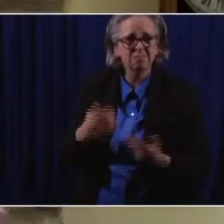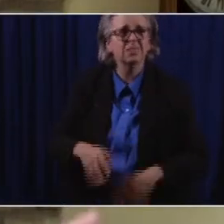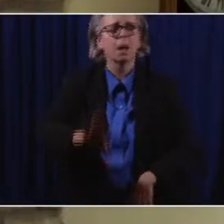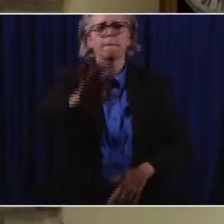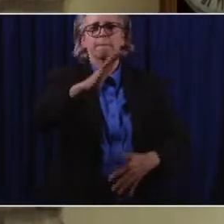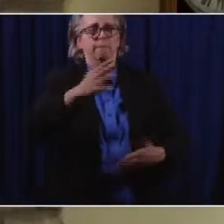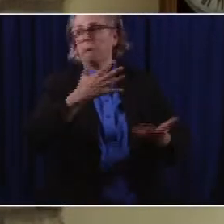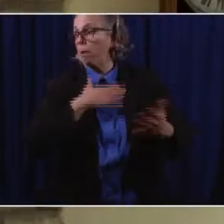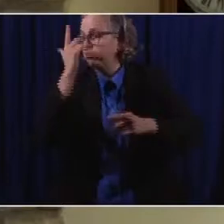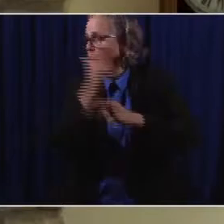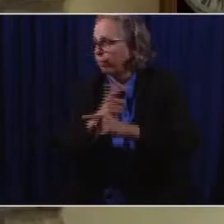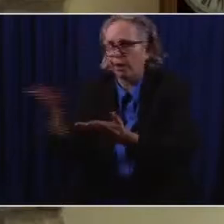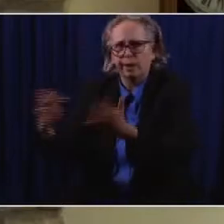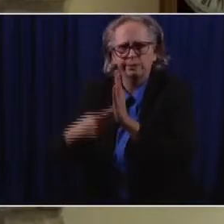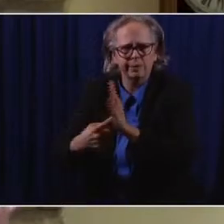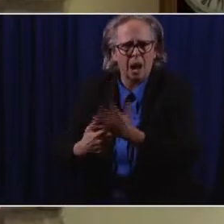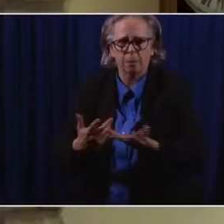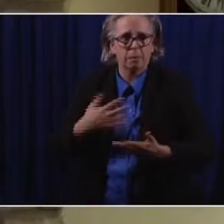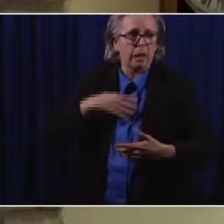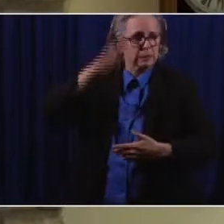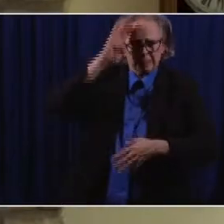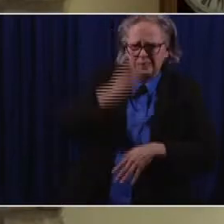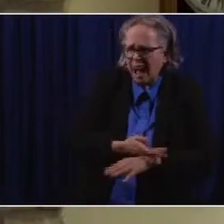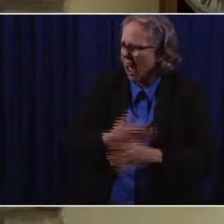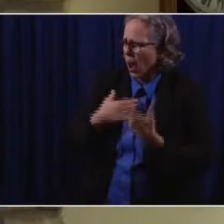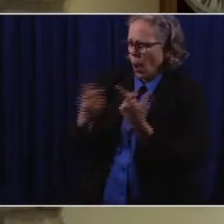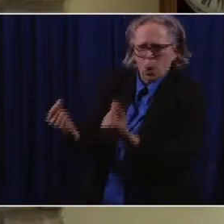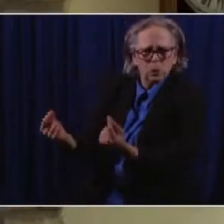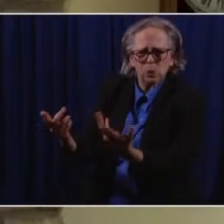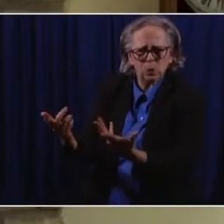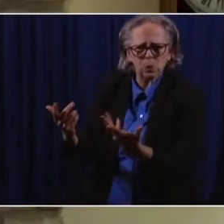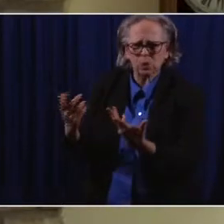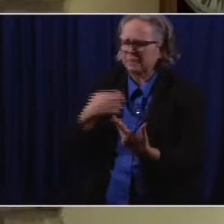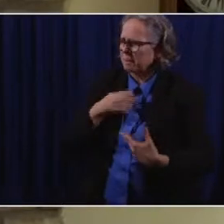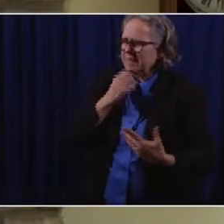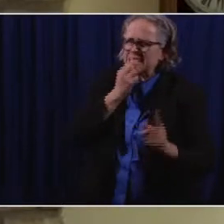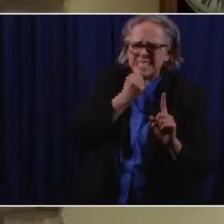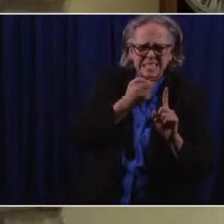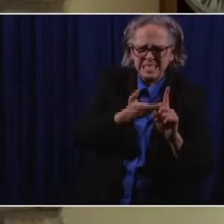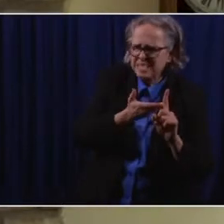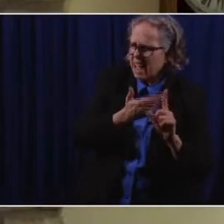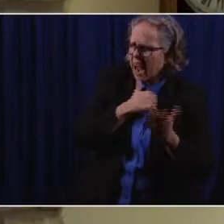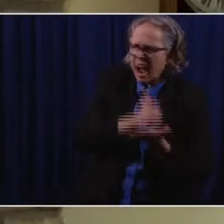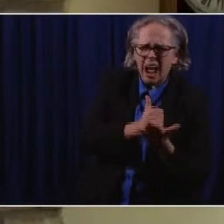got a son, daughter, or somebody in their mother, or somebody in their family.